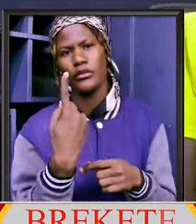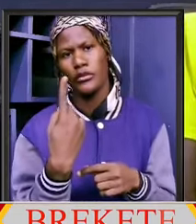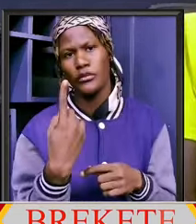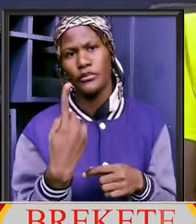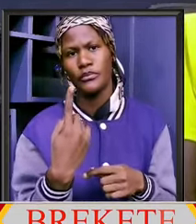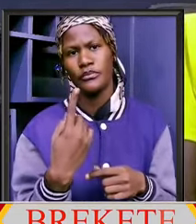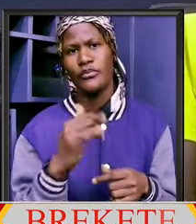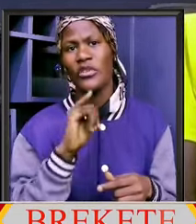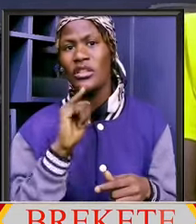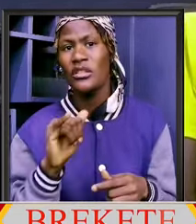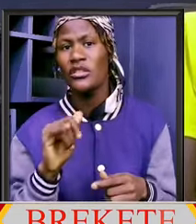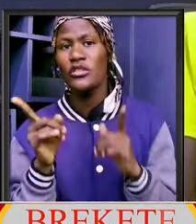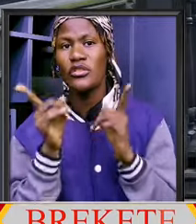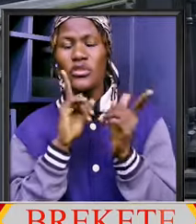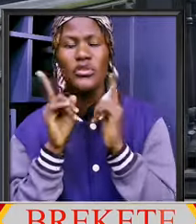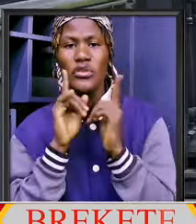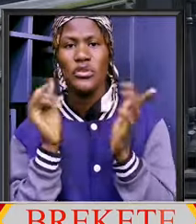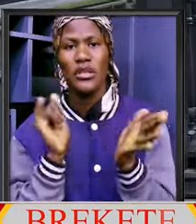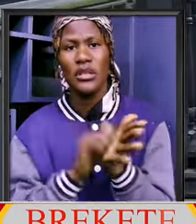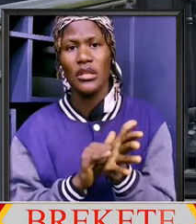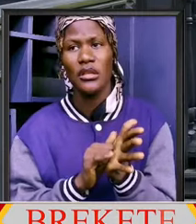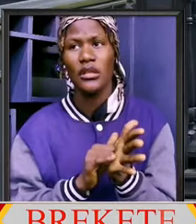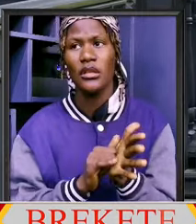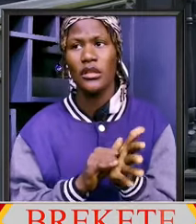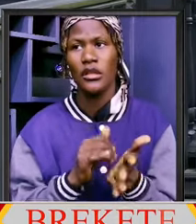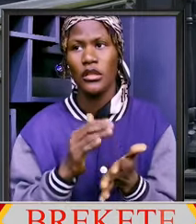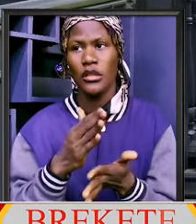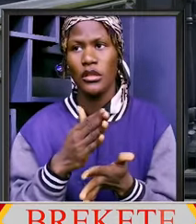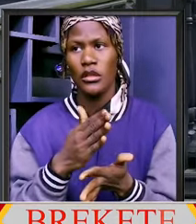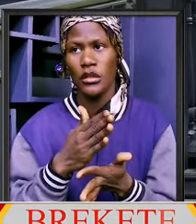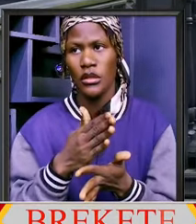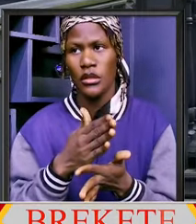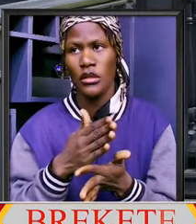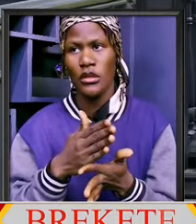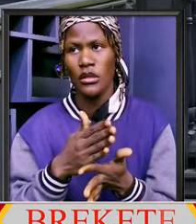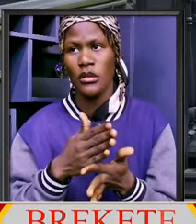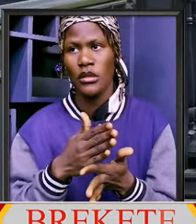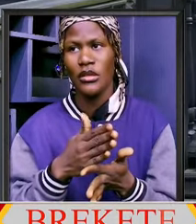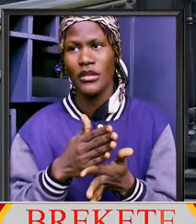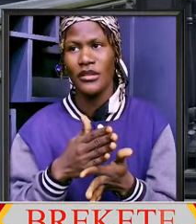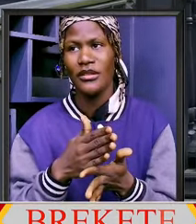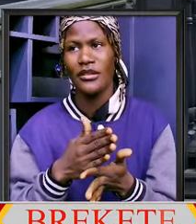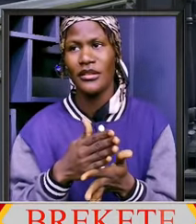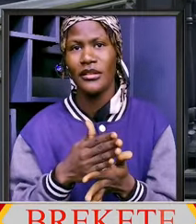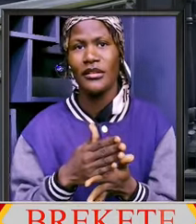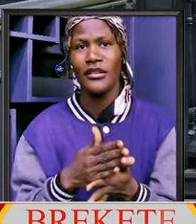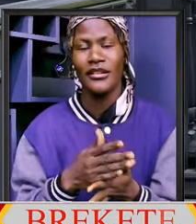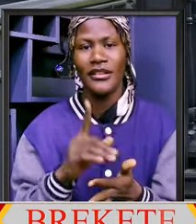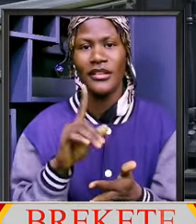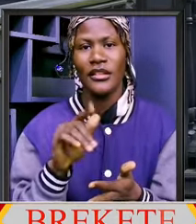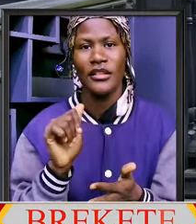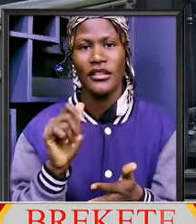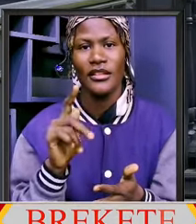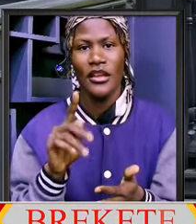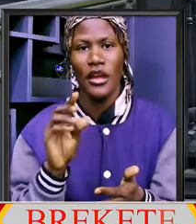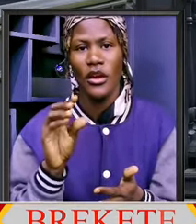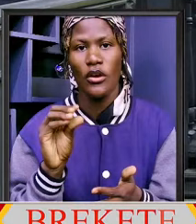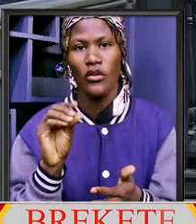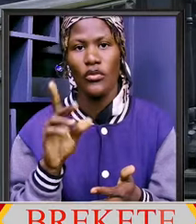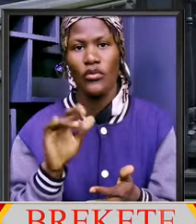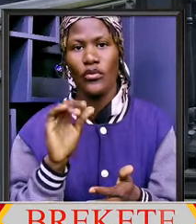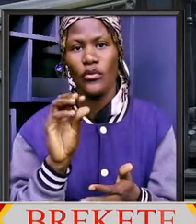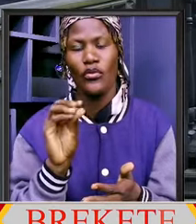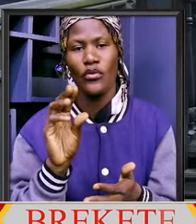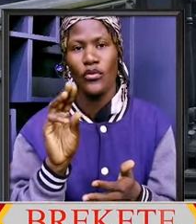Now this talk where she talk, now I make her interrupt her. Okay, sir, it's because of glaucoma. No worry, ma. No worry. Do, mama, now